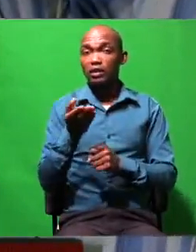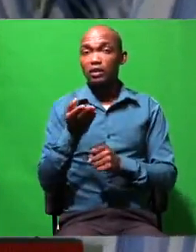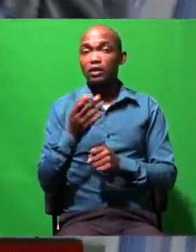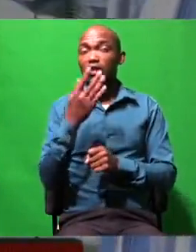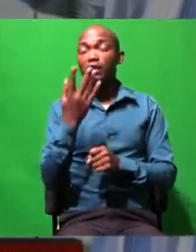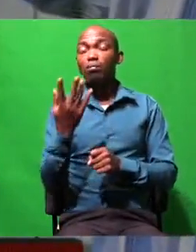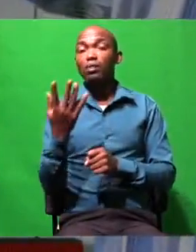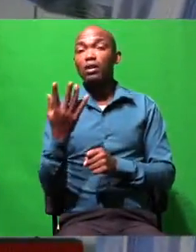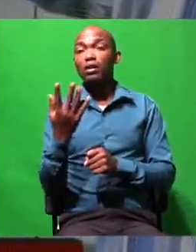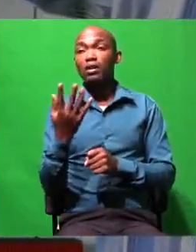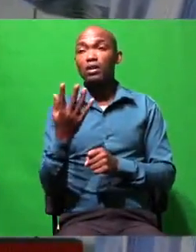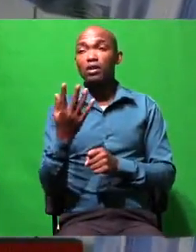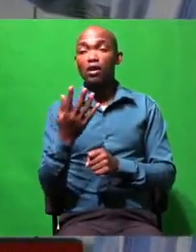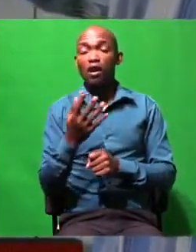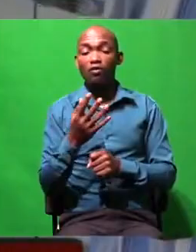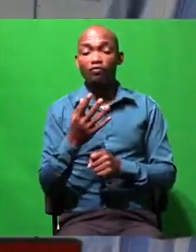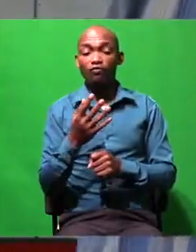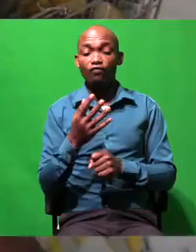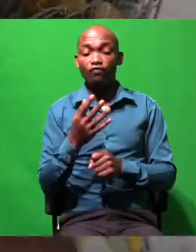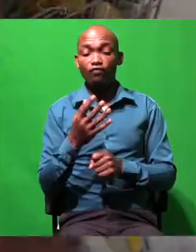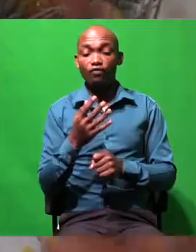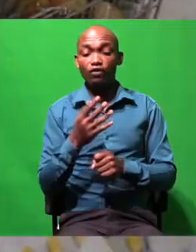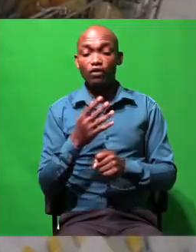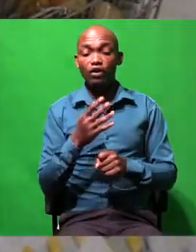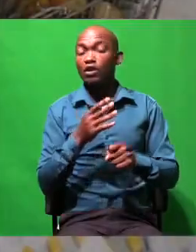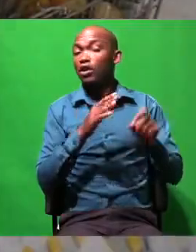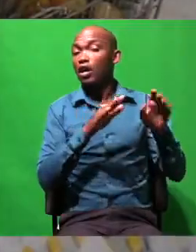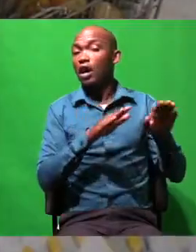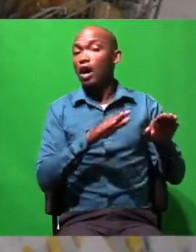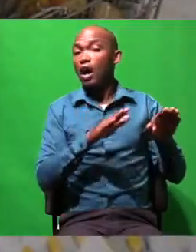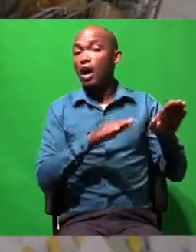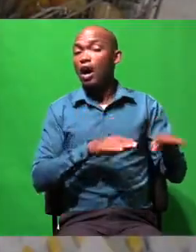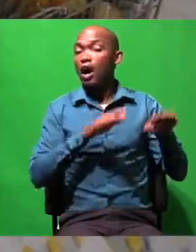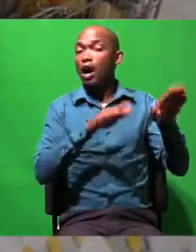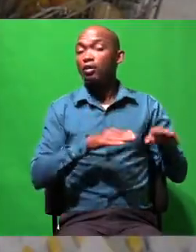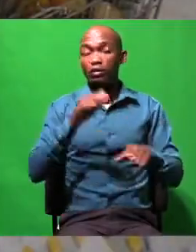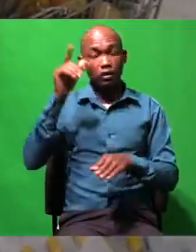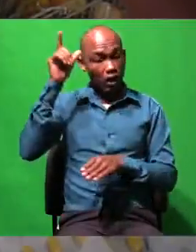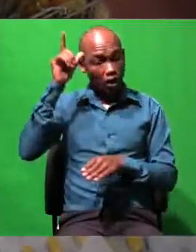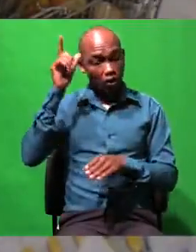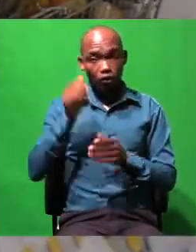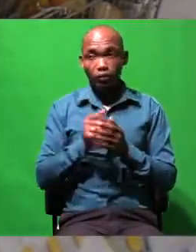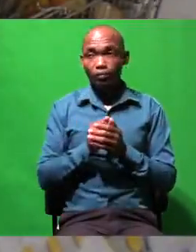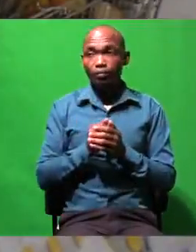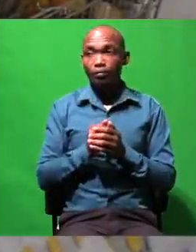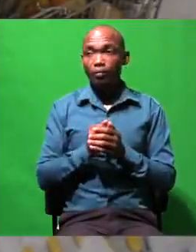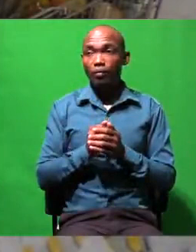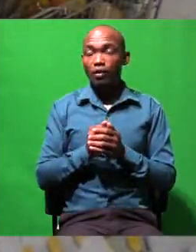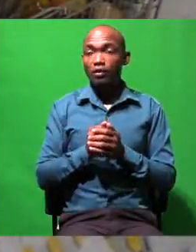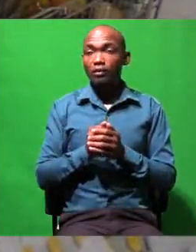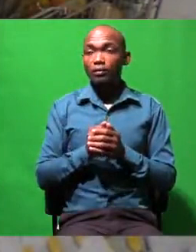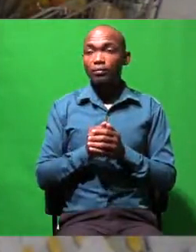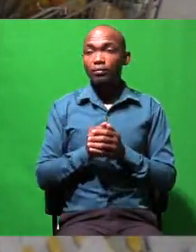are a number of cows kept in that place. But the activity, what is the kind